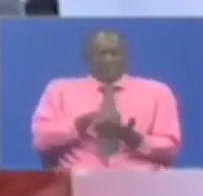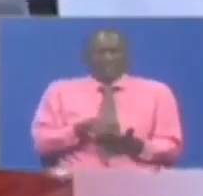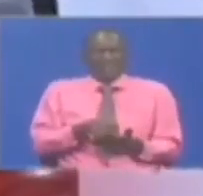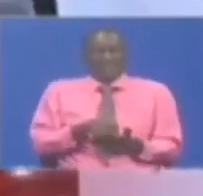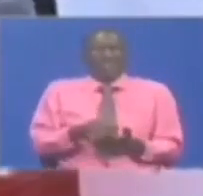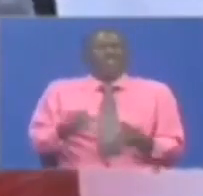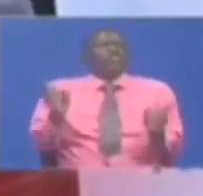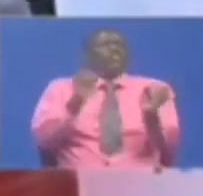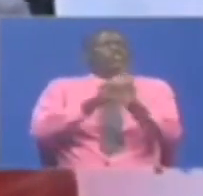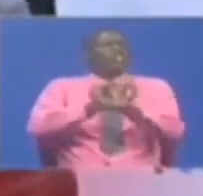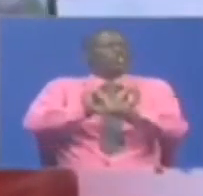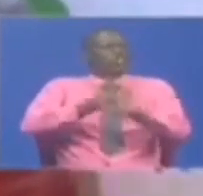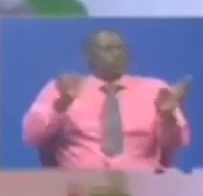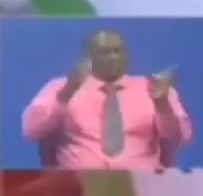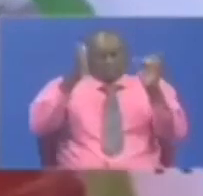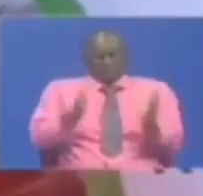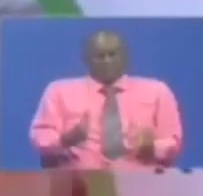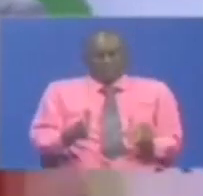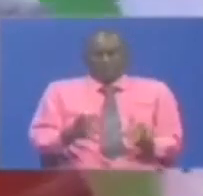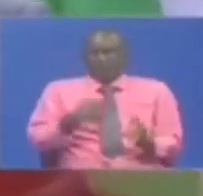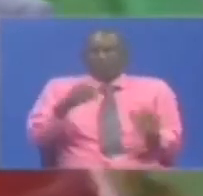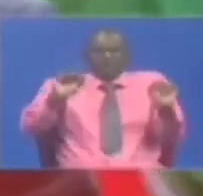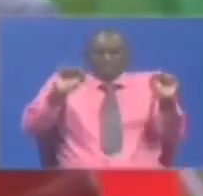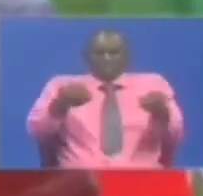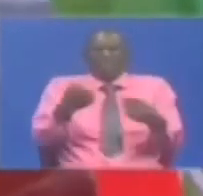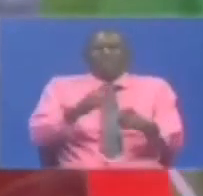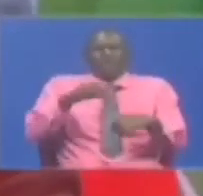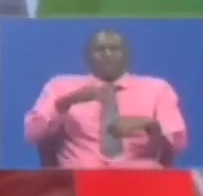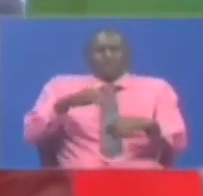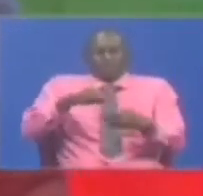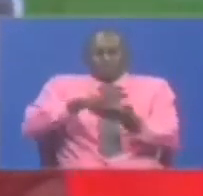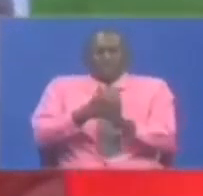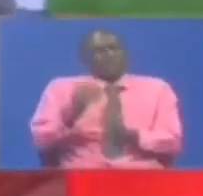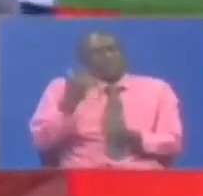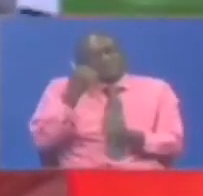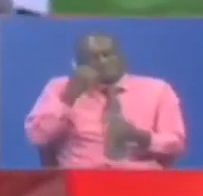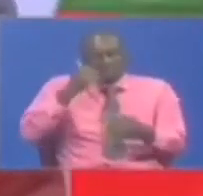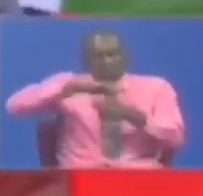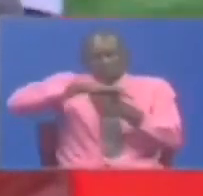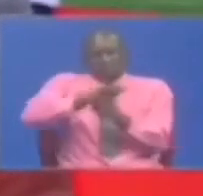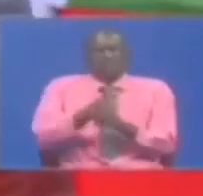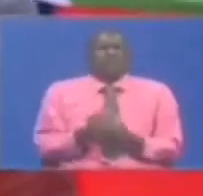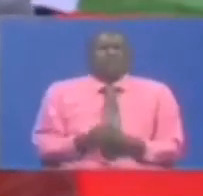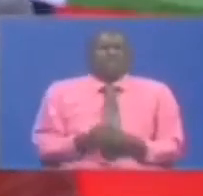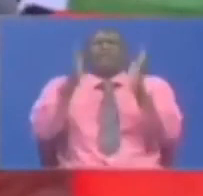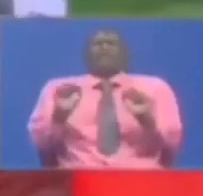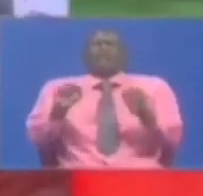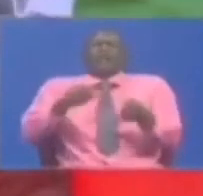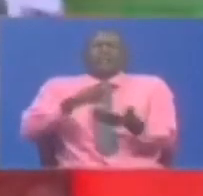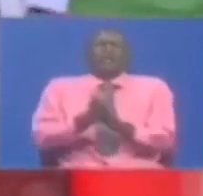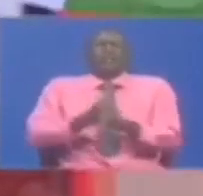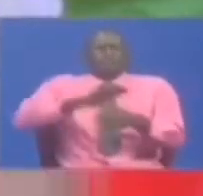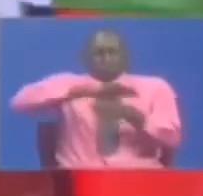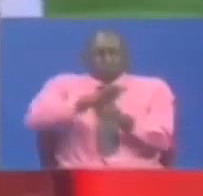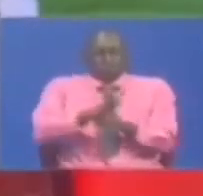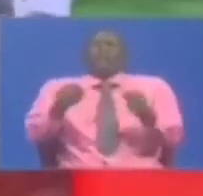There is not a single person who is safe from getting or becoming COVID positive. Anybody can get it.